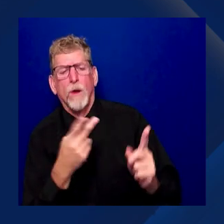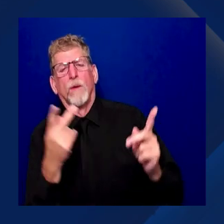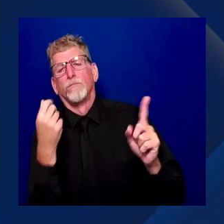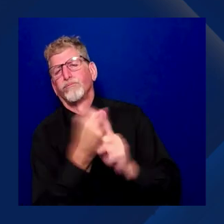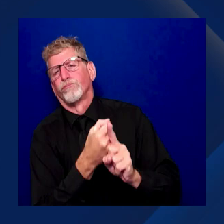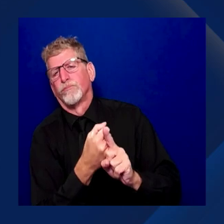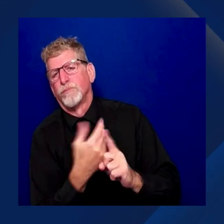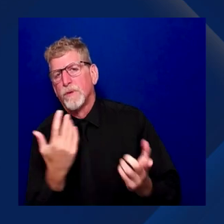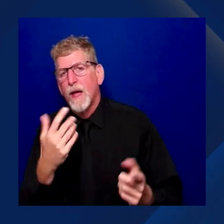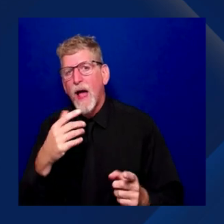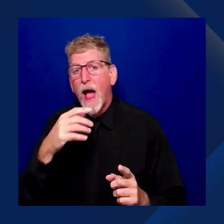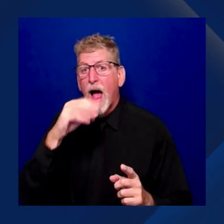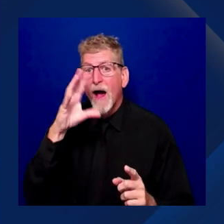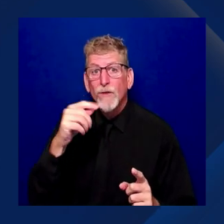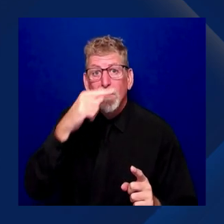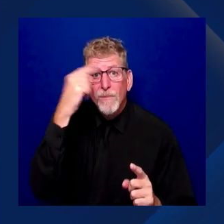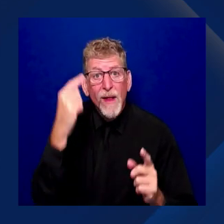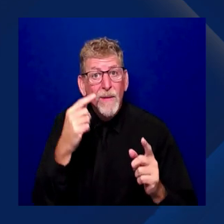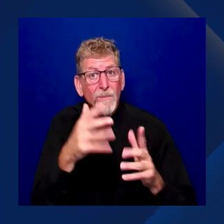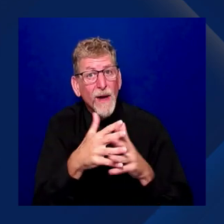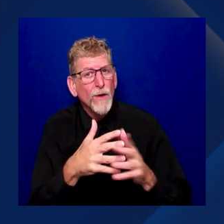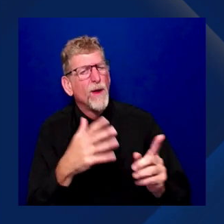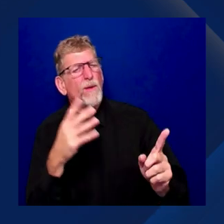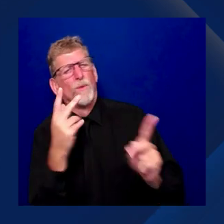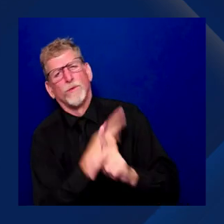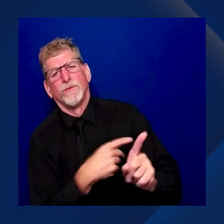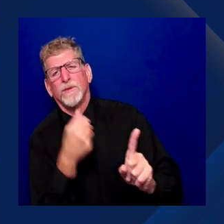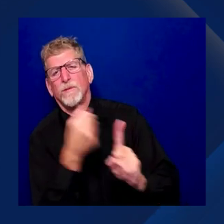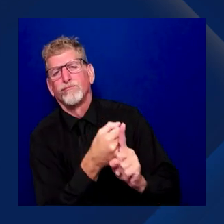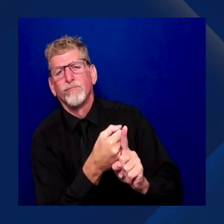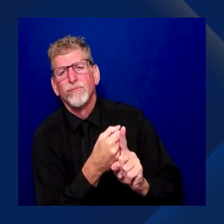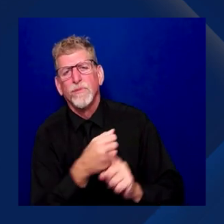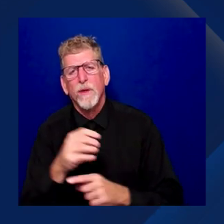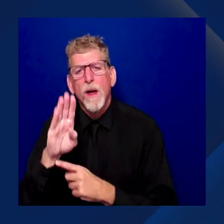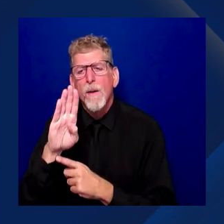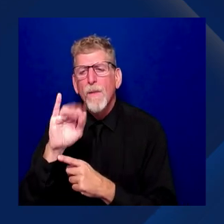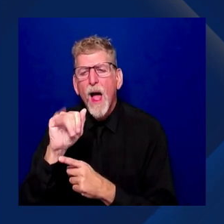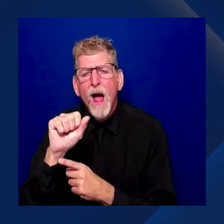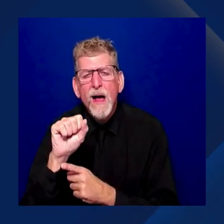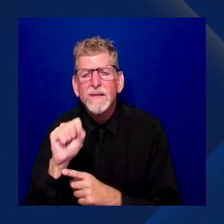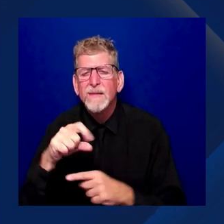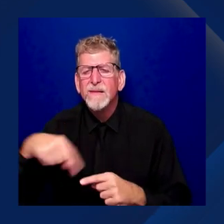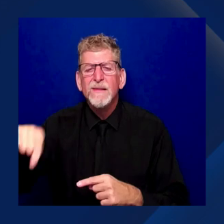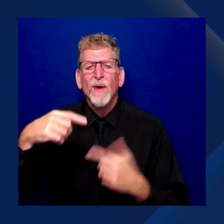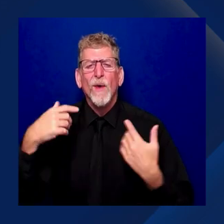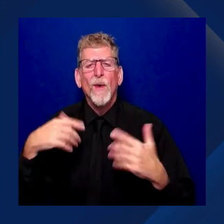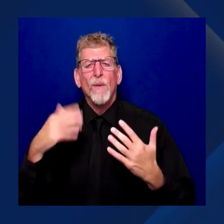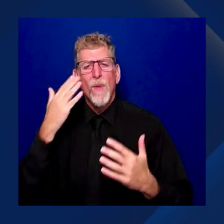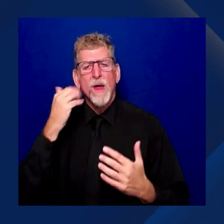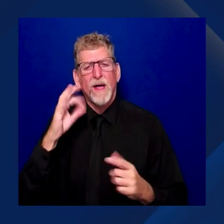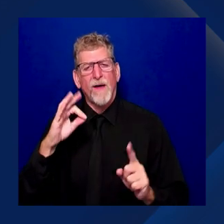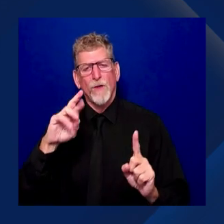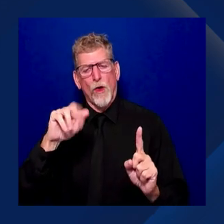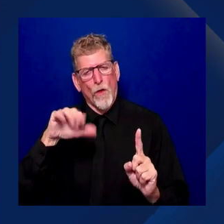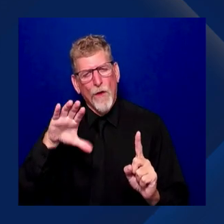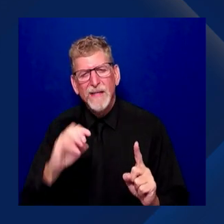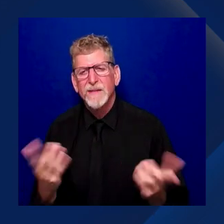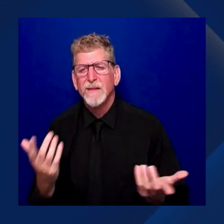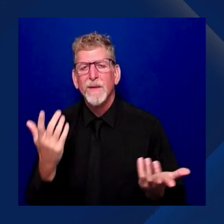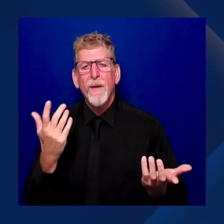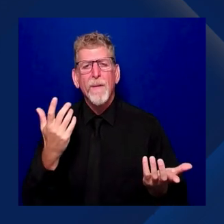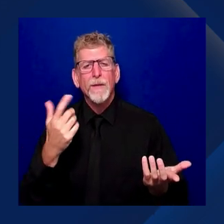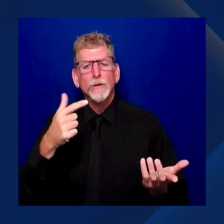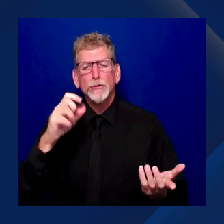discrimination based on their race and gender in healthcare settings. And this compounded discrimination results in women,